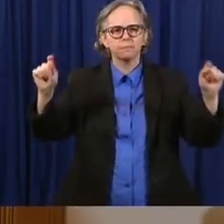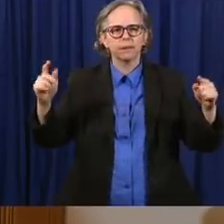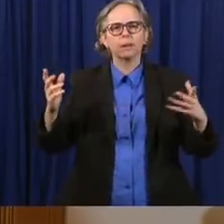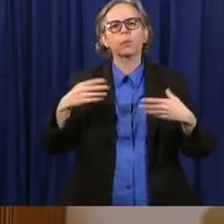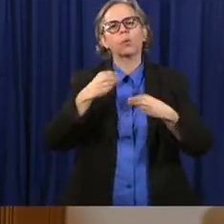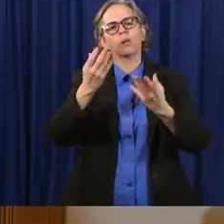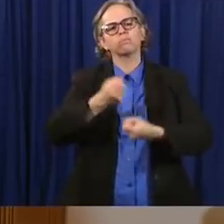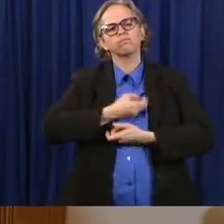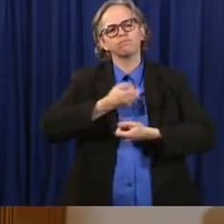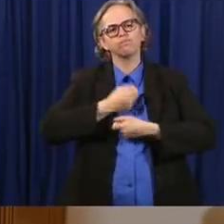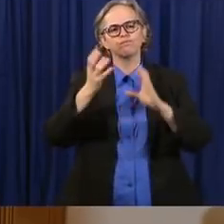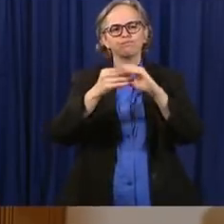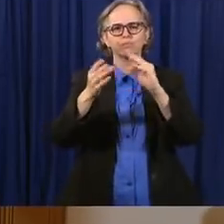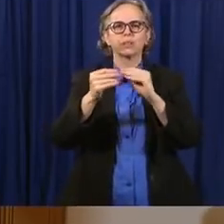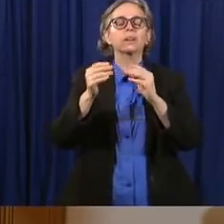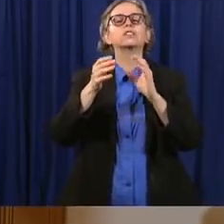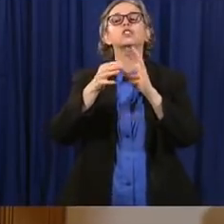So